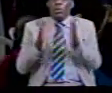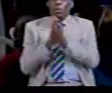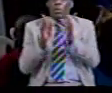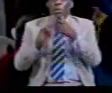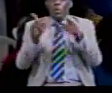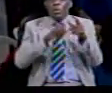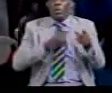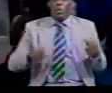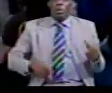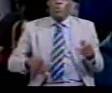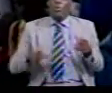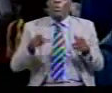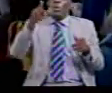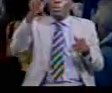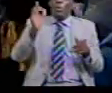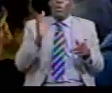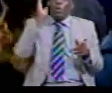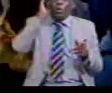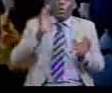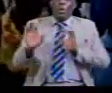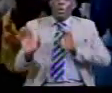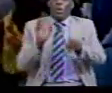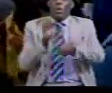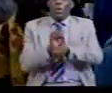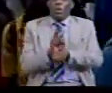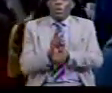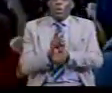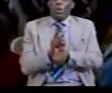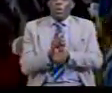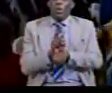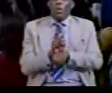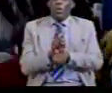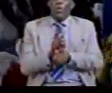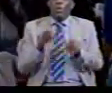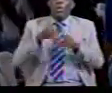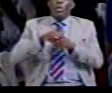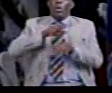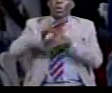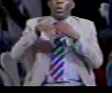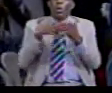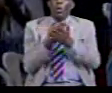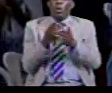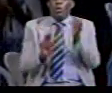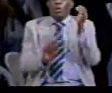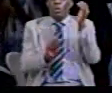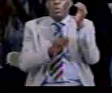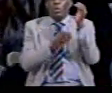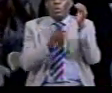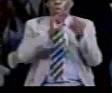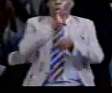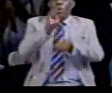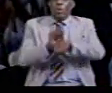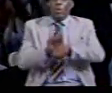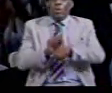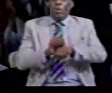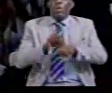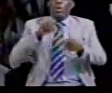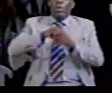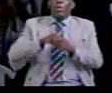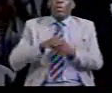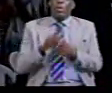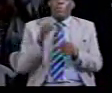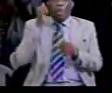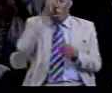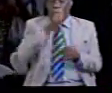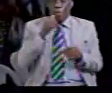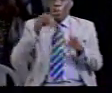agir. God will work. Dans chaque nation. In all the nations. En Afrique. In Africa. En Europe. In Europe. En